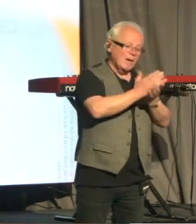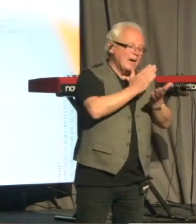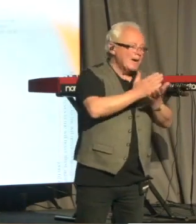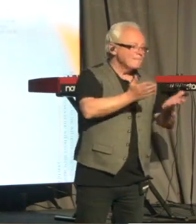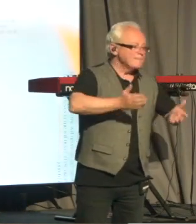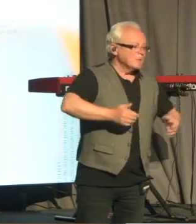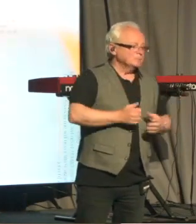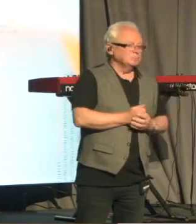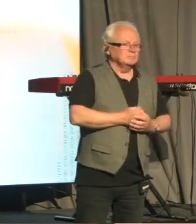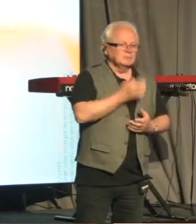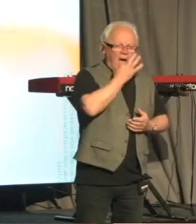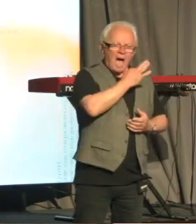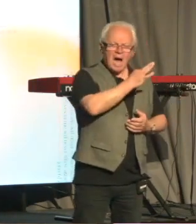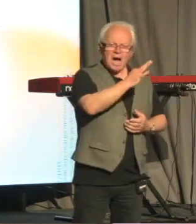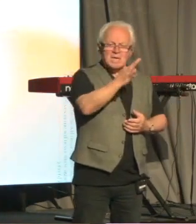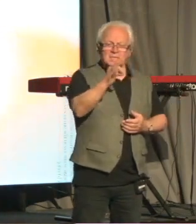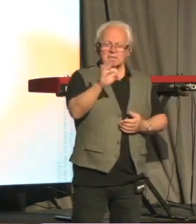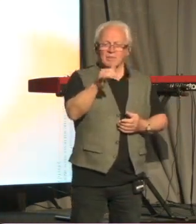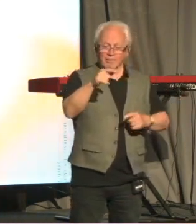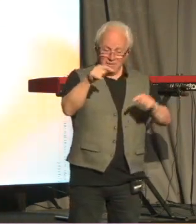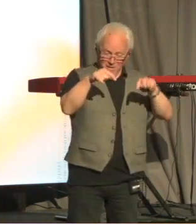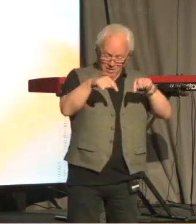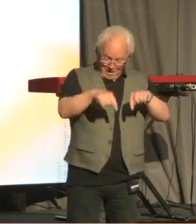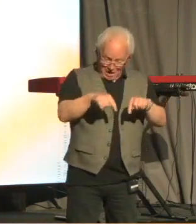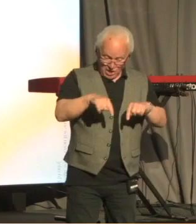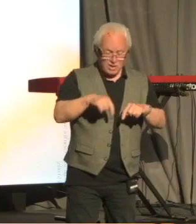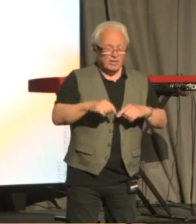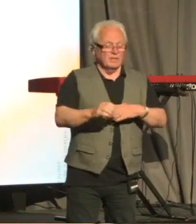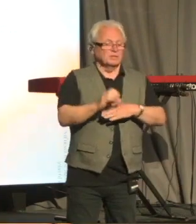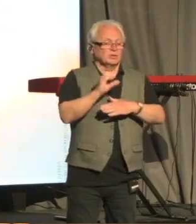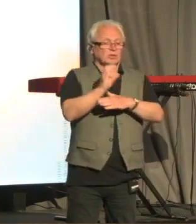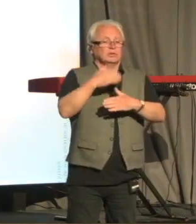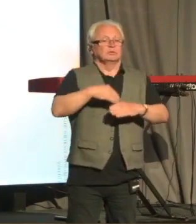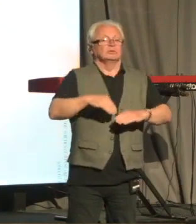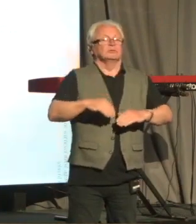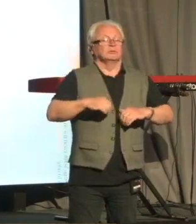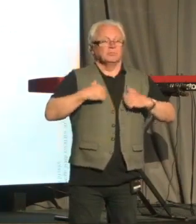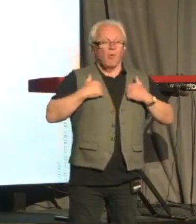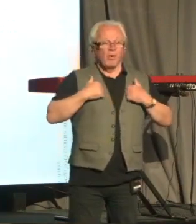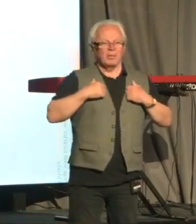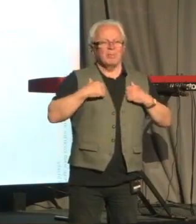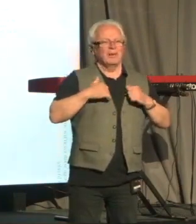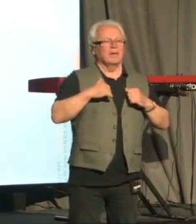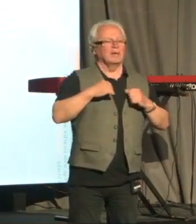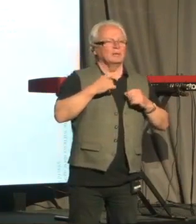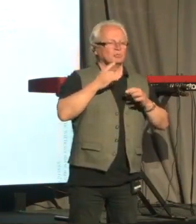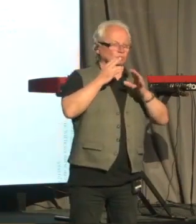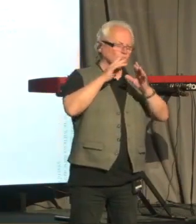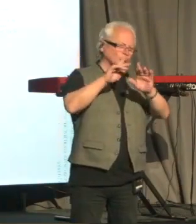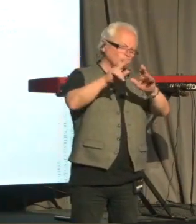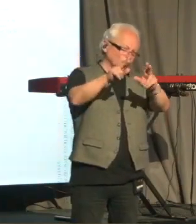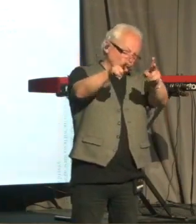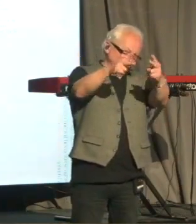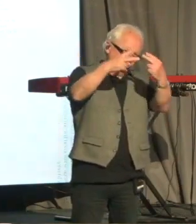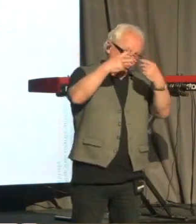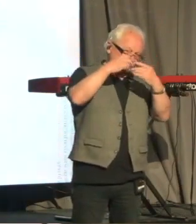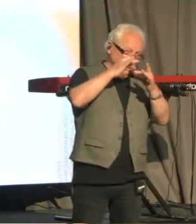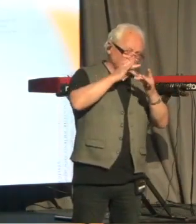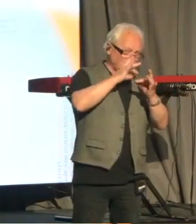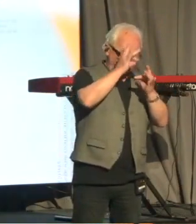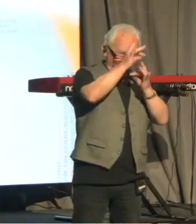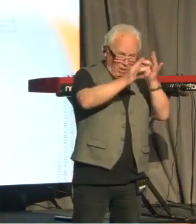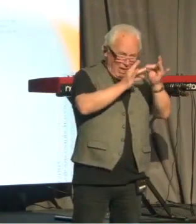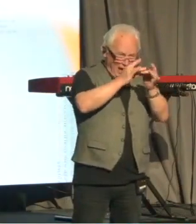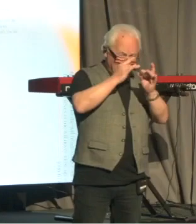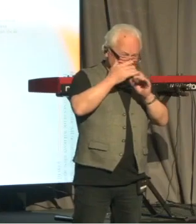Maybe you're here or you're watching this morning online and you're frustrated with God. It happens. We